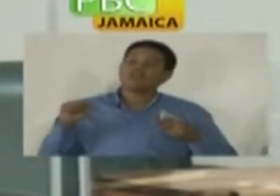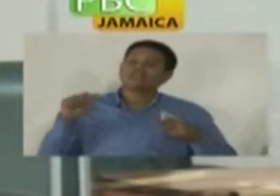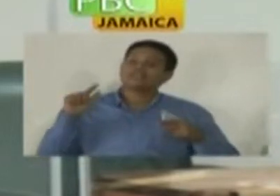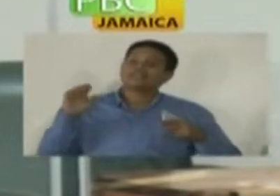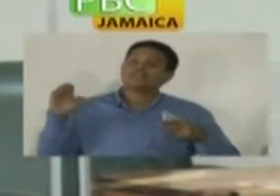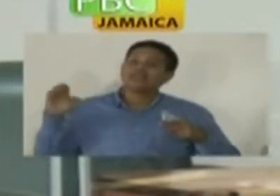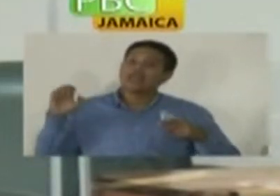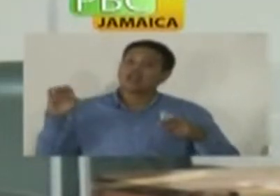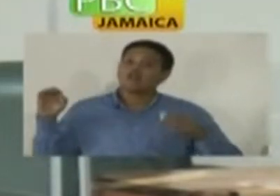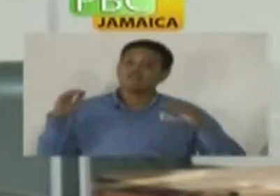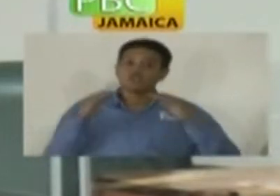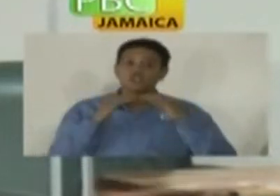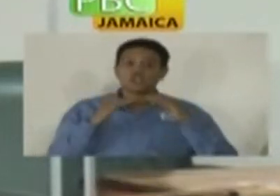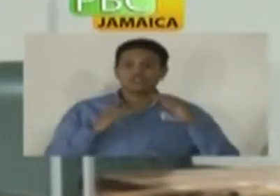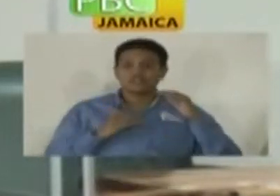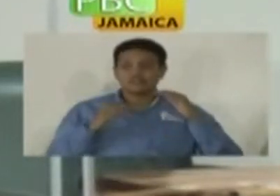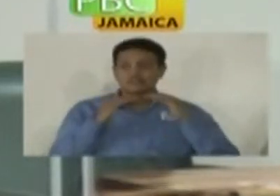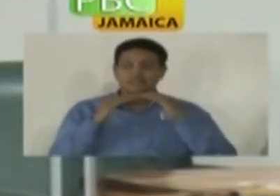justice even.